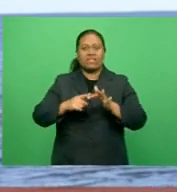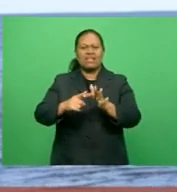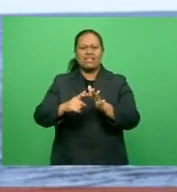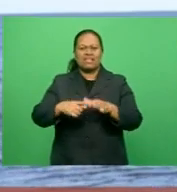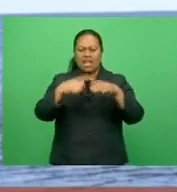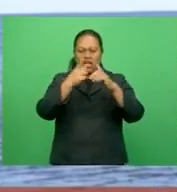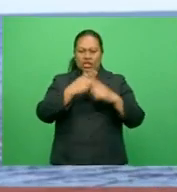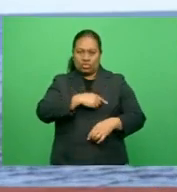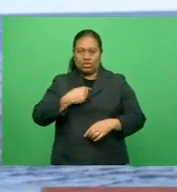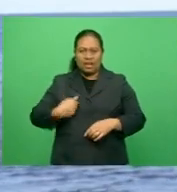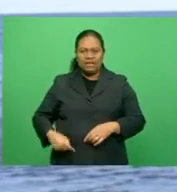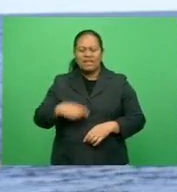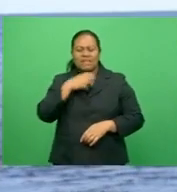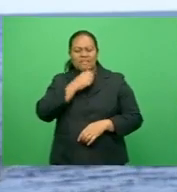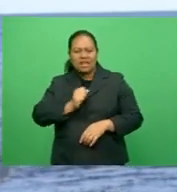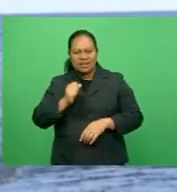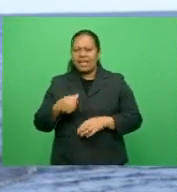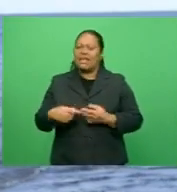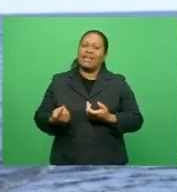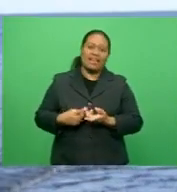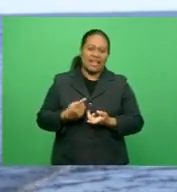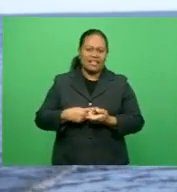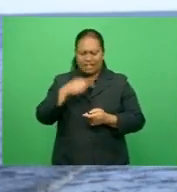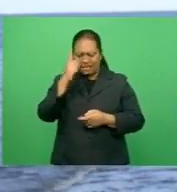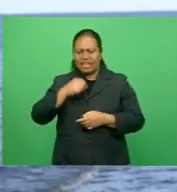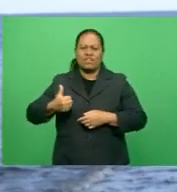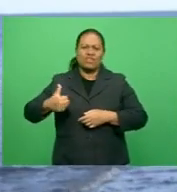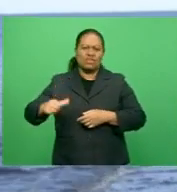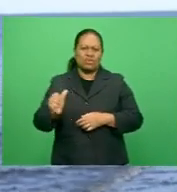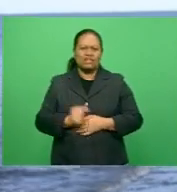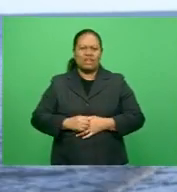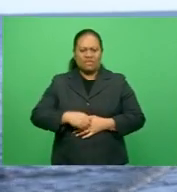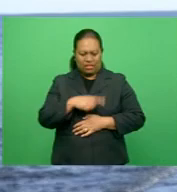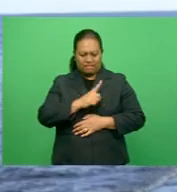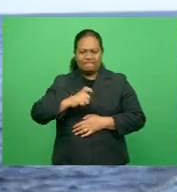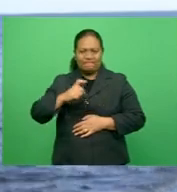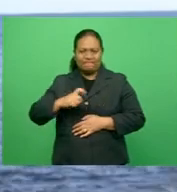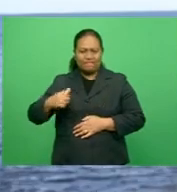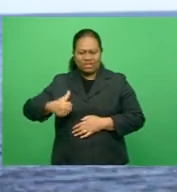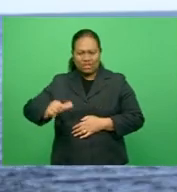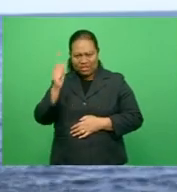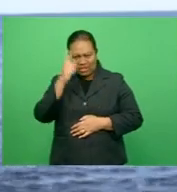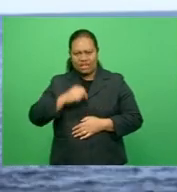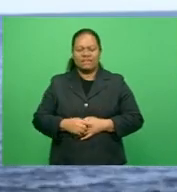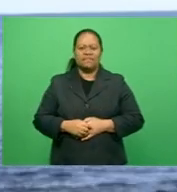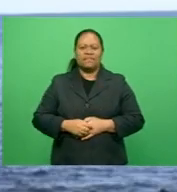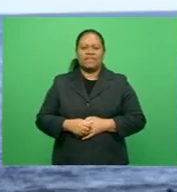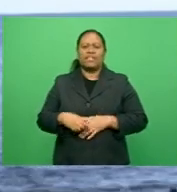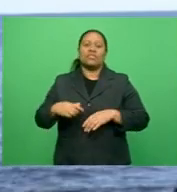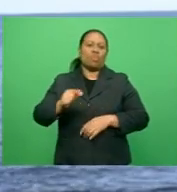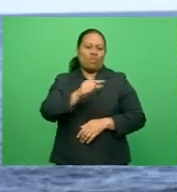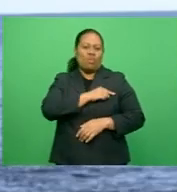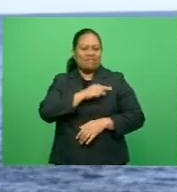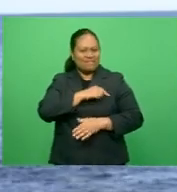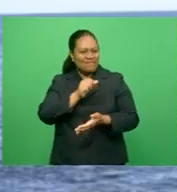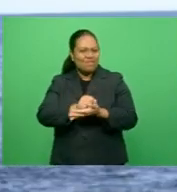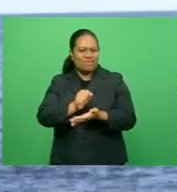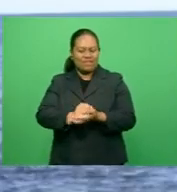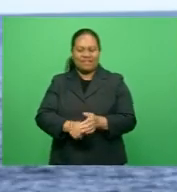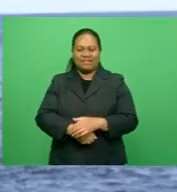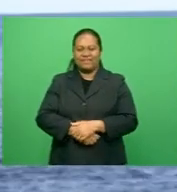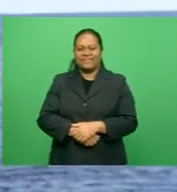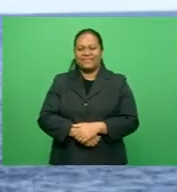and neighboring countries which are large-scale shrimp farmers but believe the Fijian product is of much higher quality. Kritika